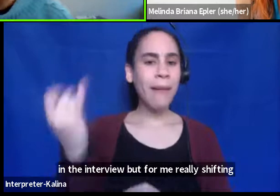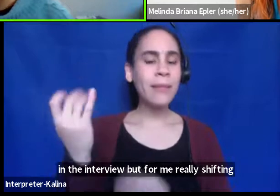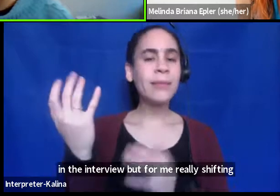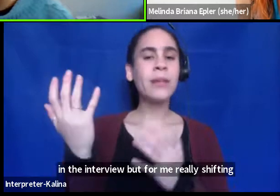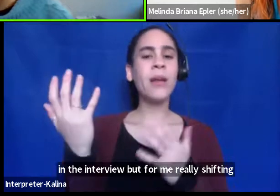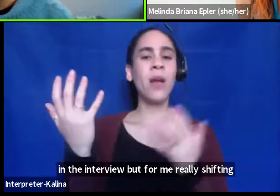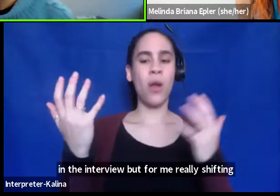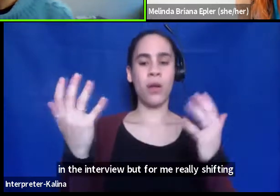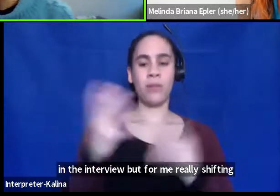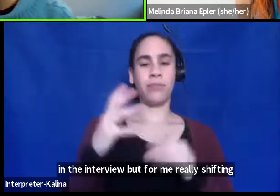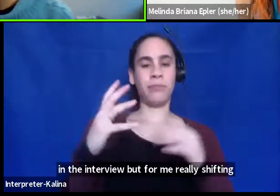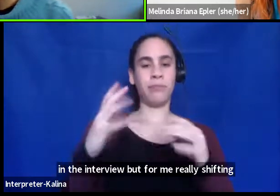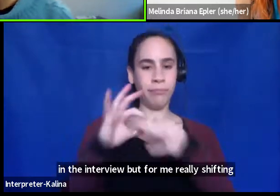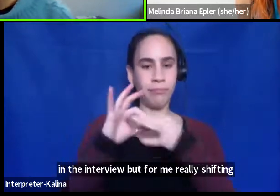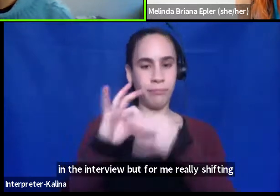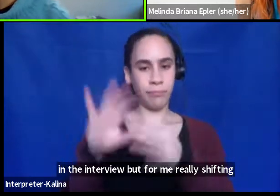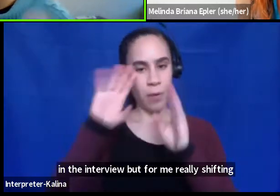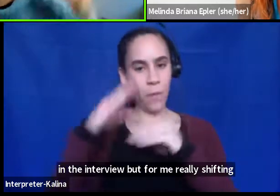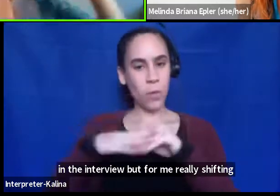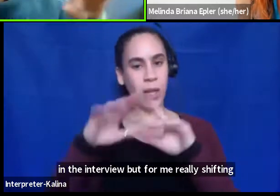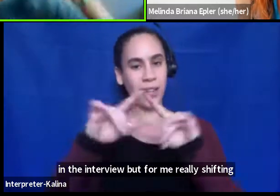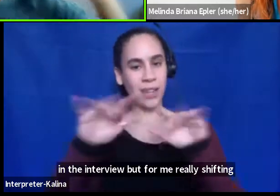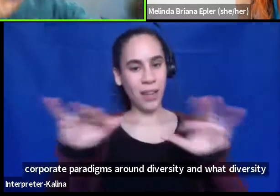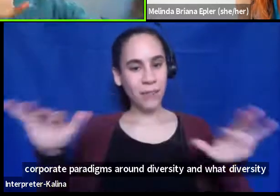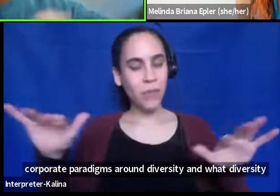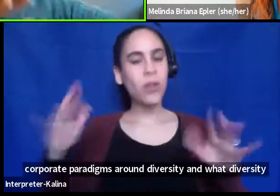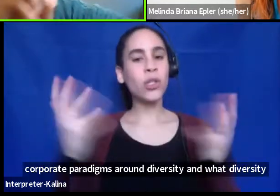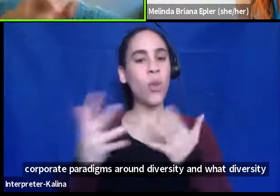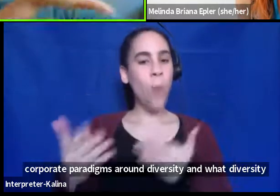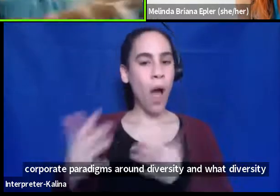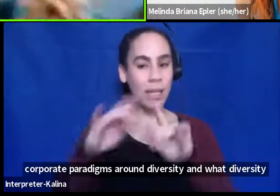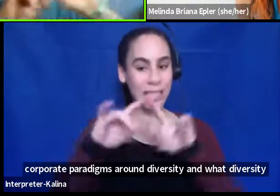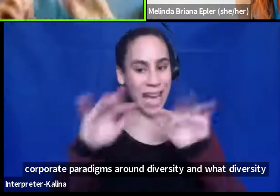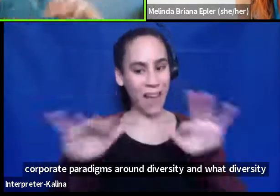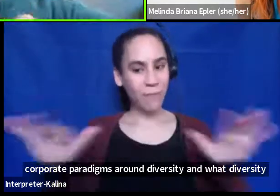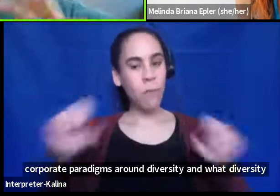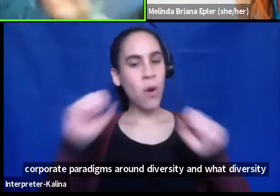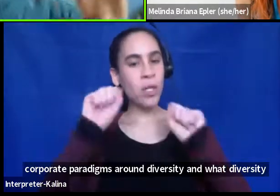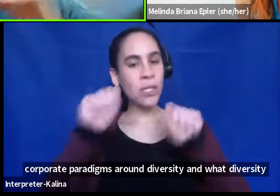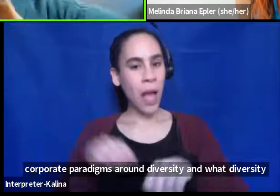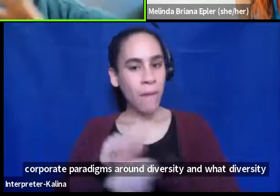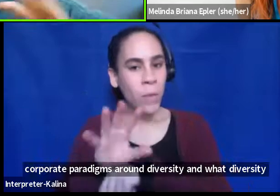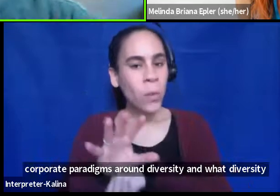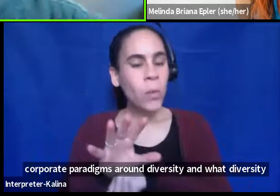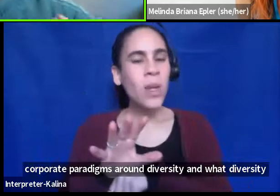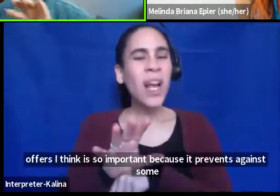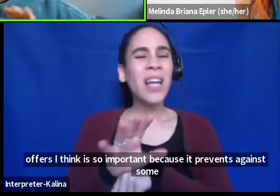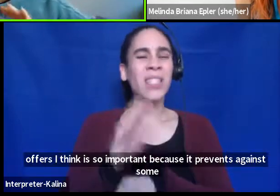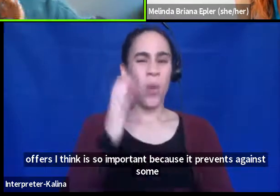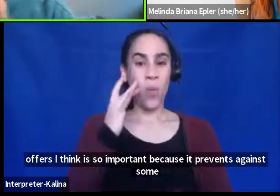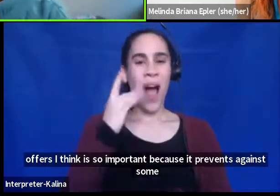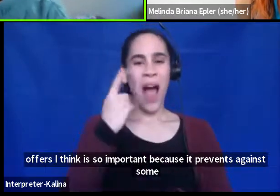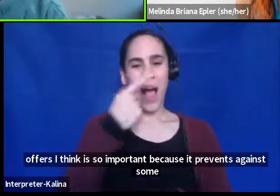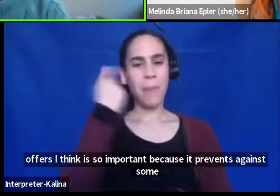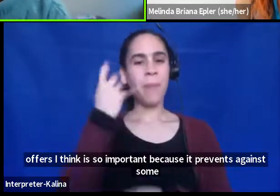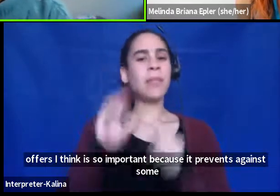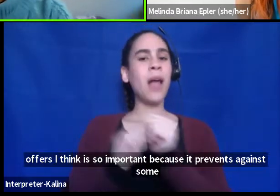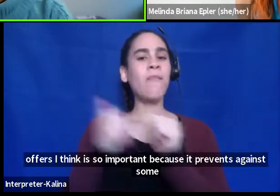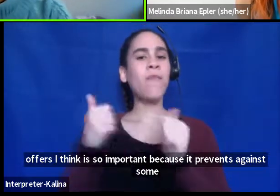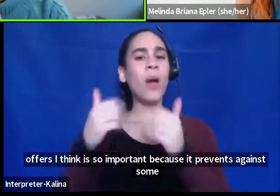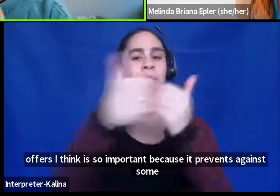offers, I think is so important, because it prevents against some of that sort of like separation and